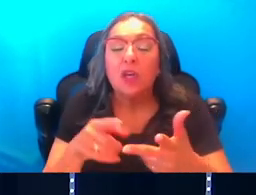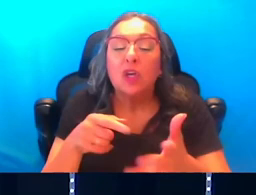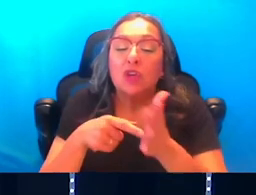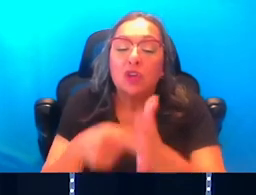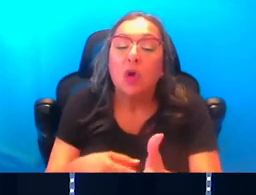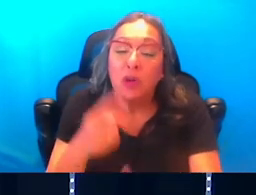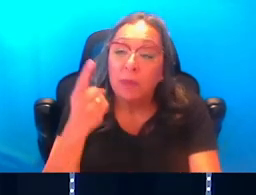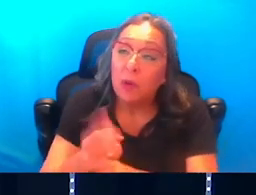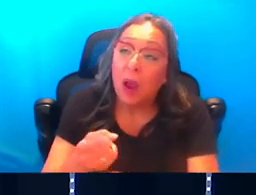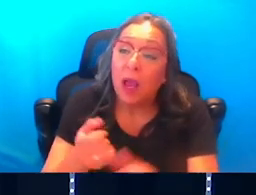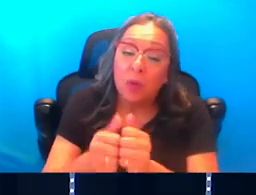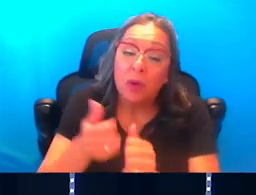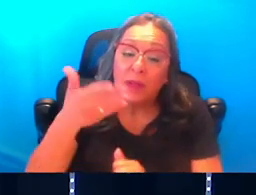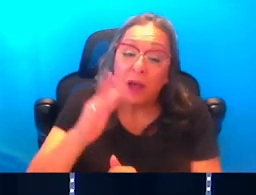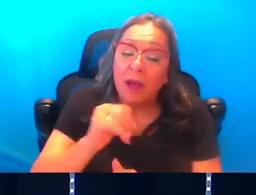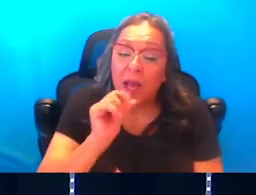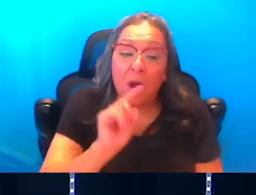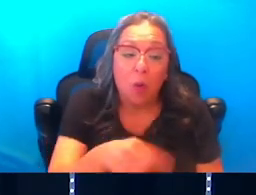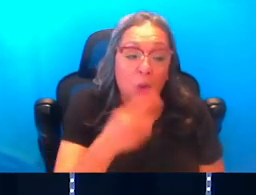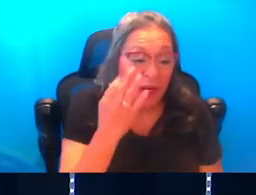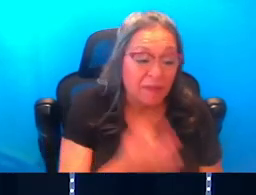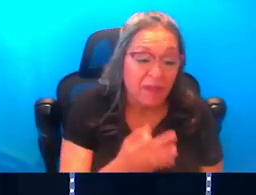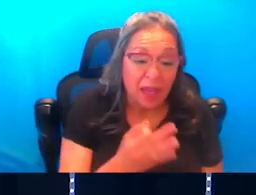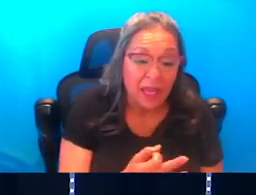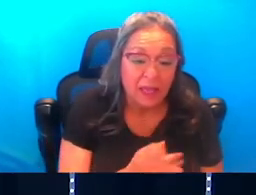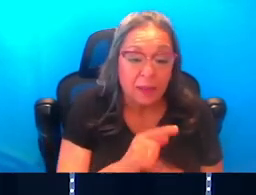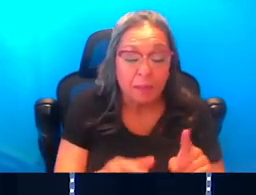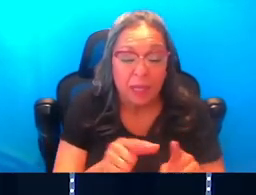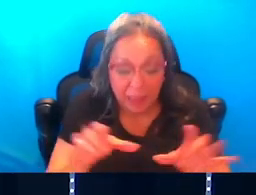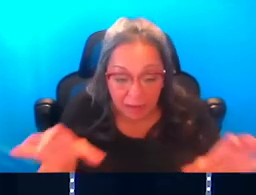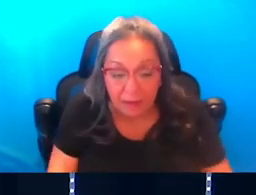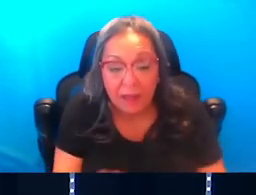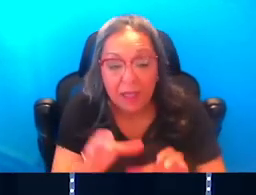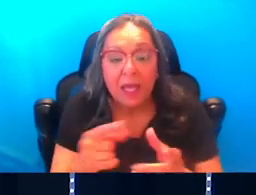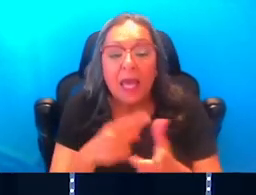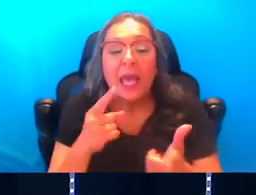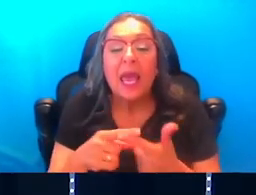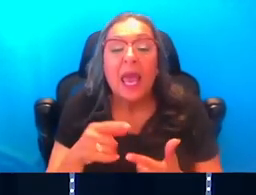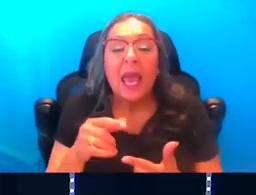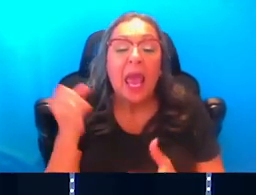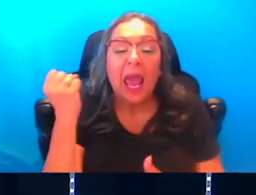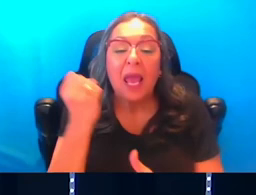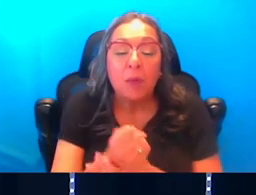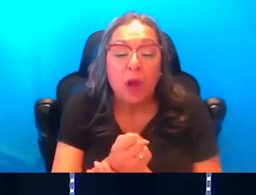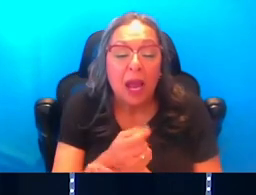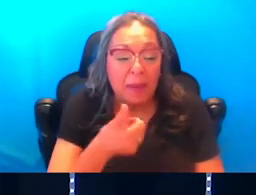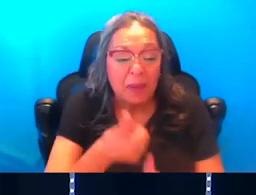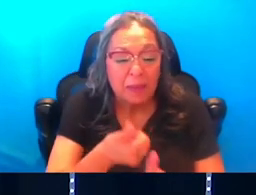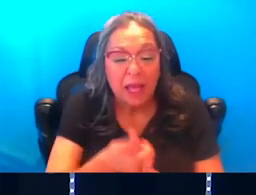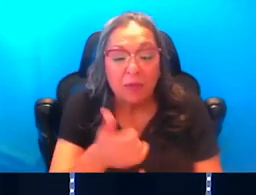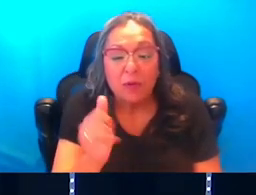not by faith alone. He's saying Abraham was an apple tree. That's what James is saying.